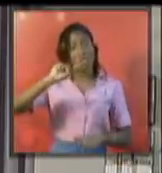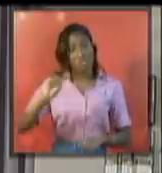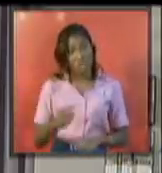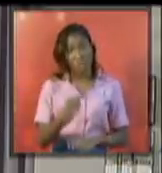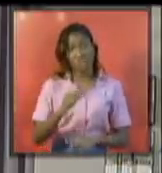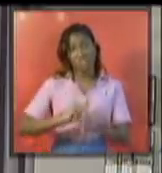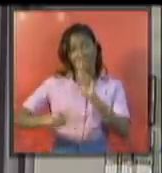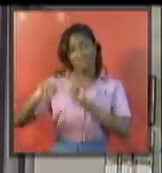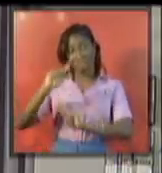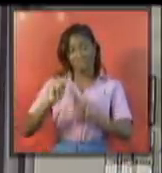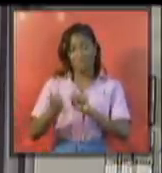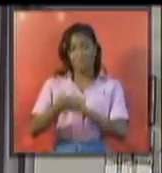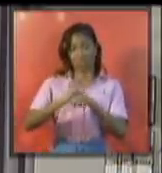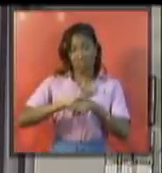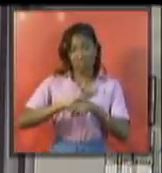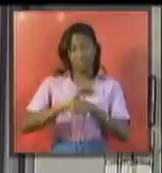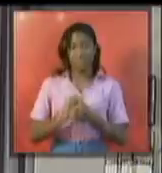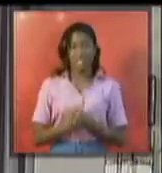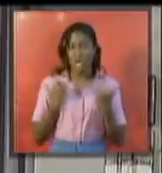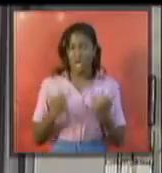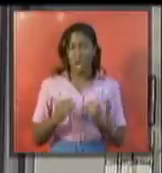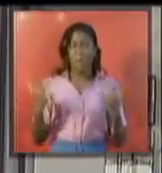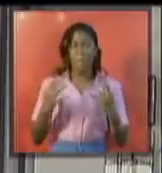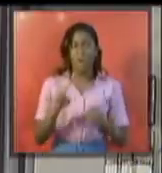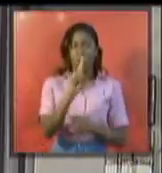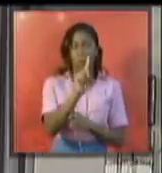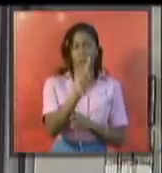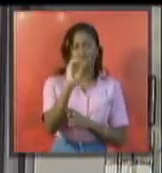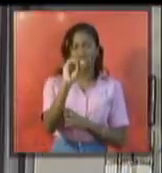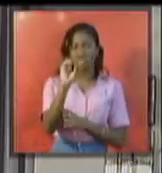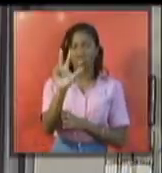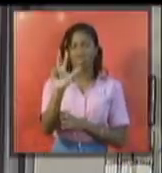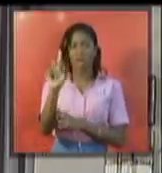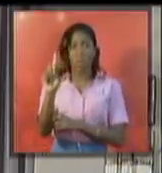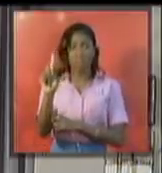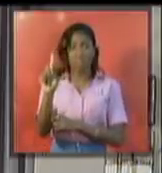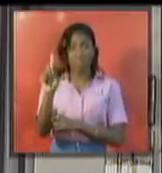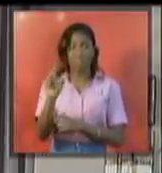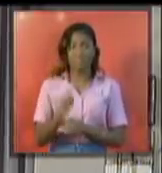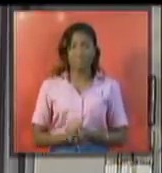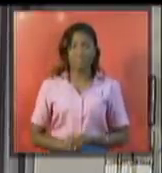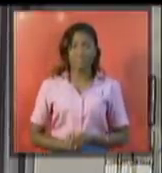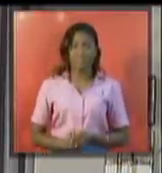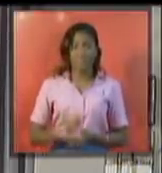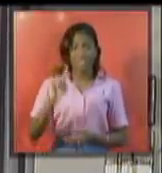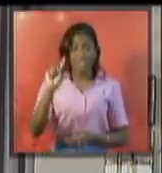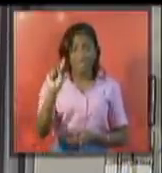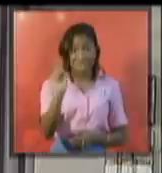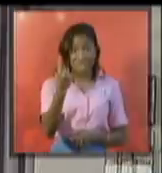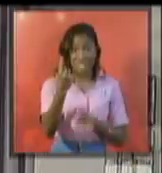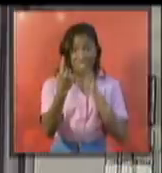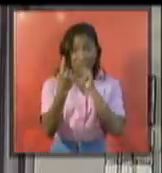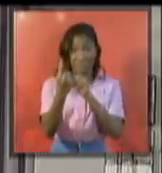coronavirus. We are currently at 1,031. Our first case, just to remind the national